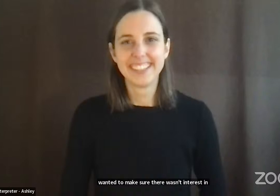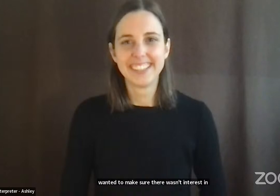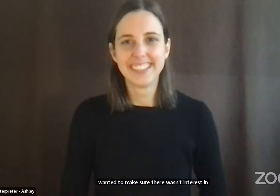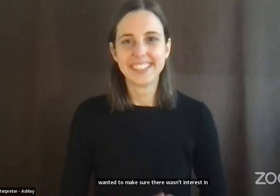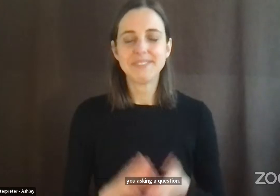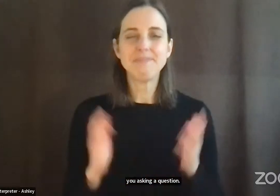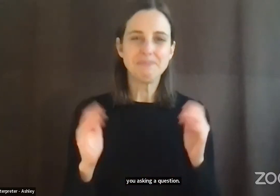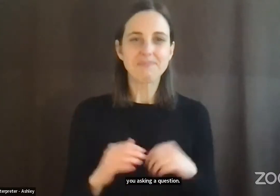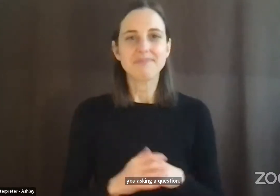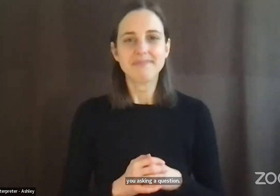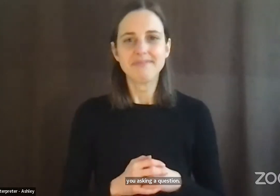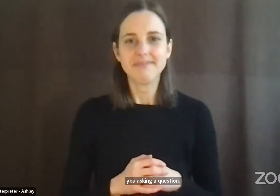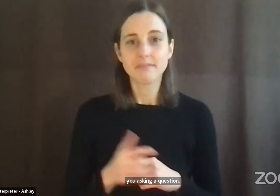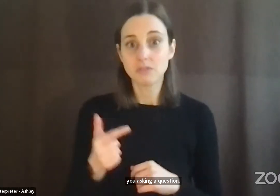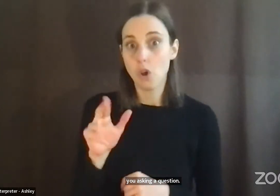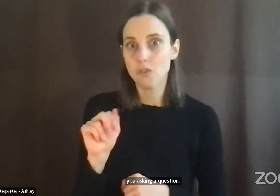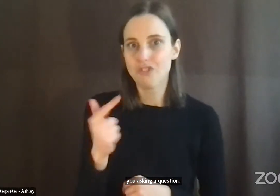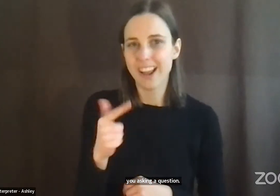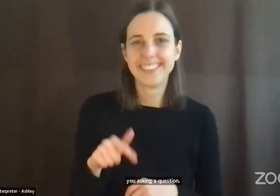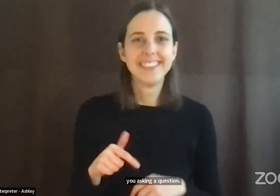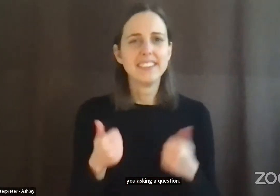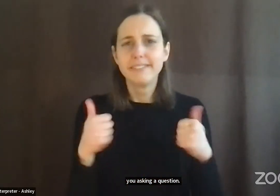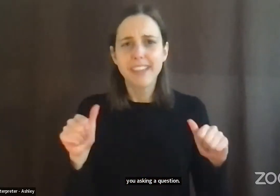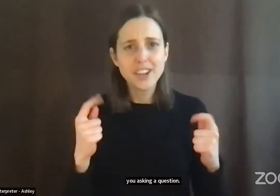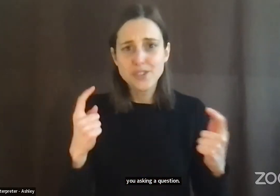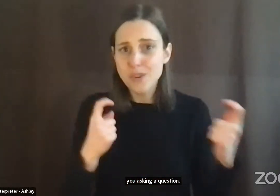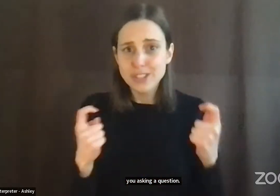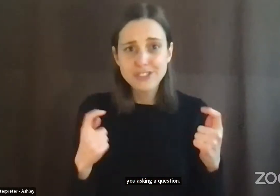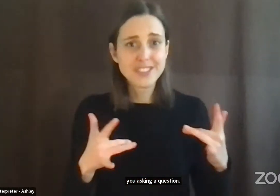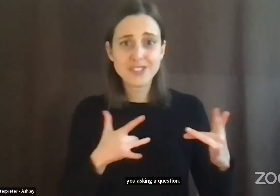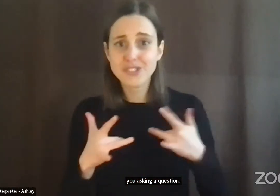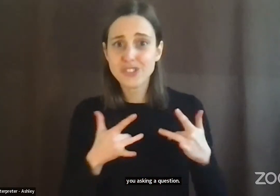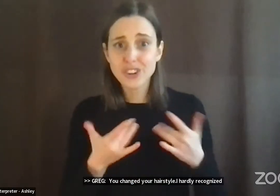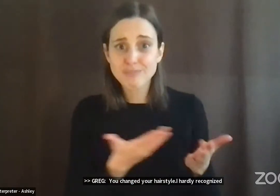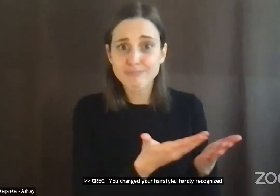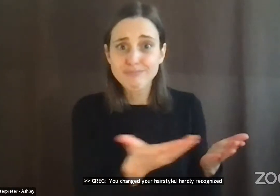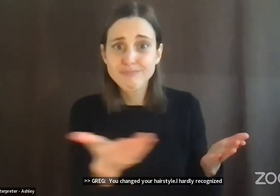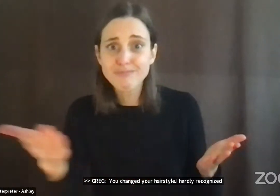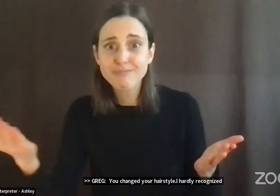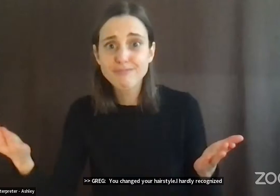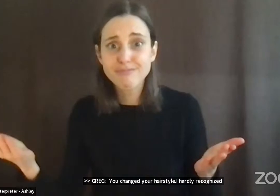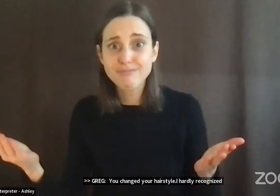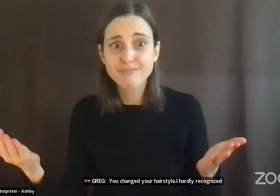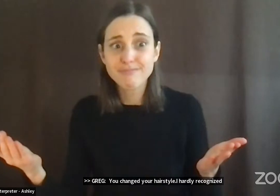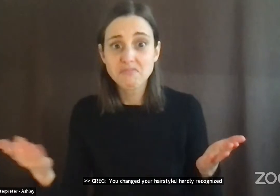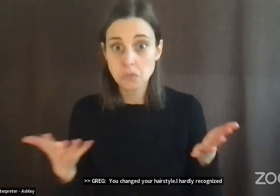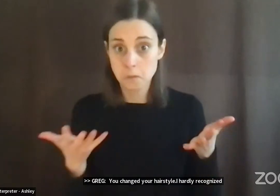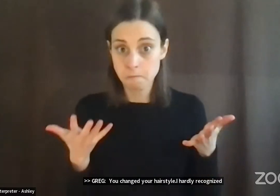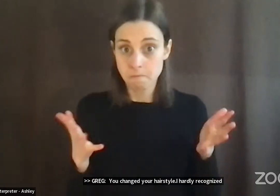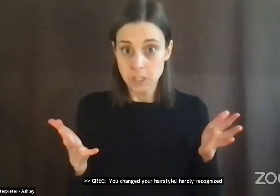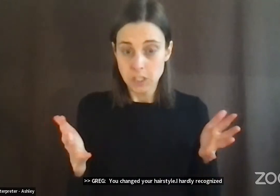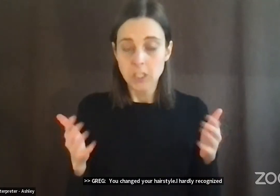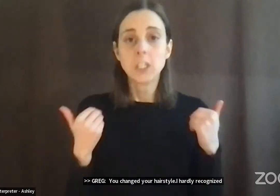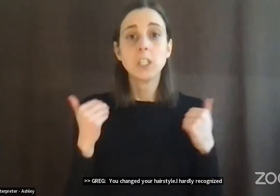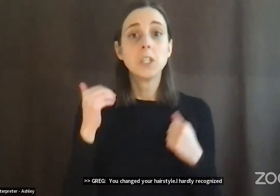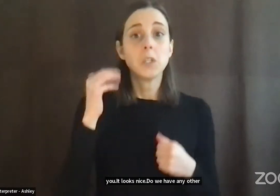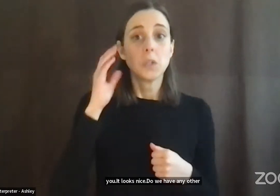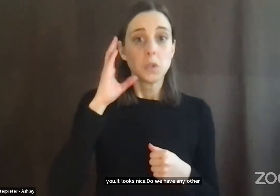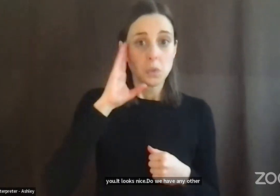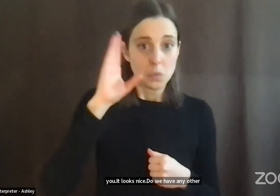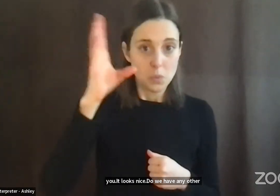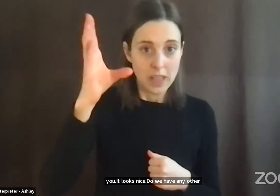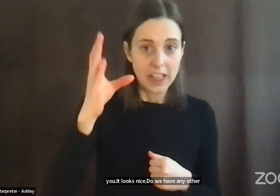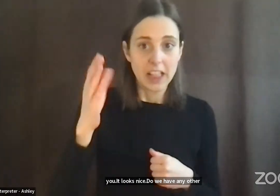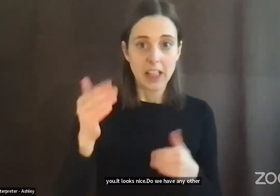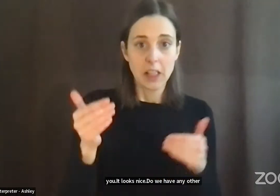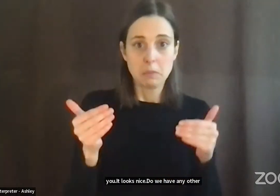So do we have any other questions or concerns for me before we jump into starting